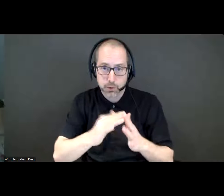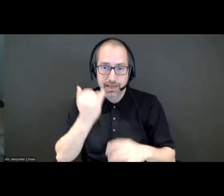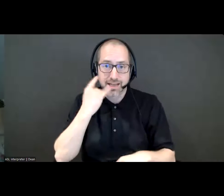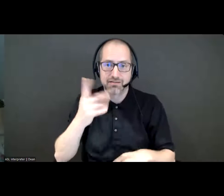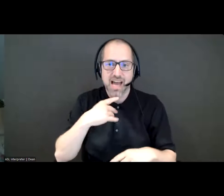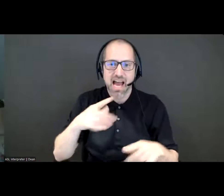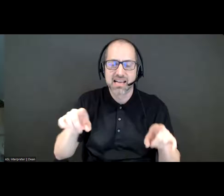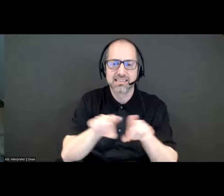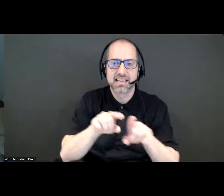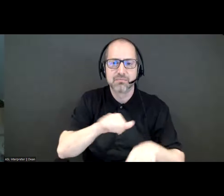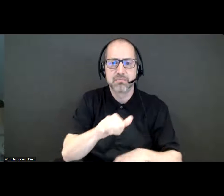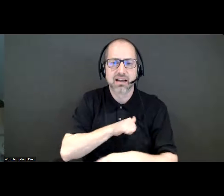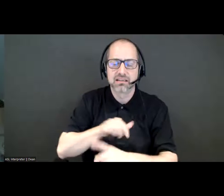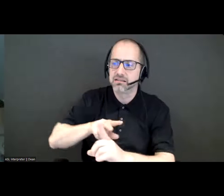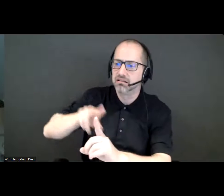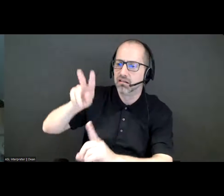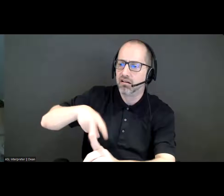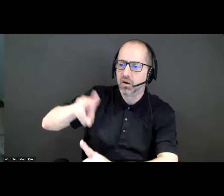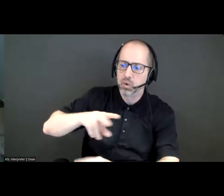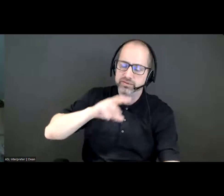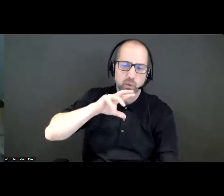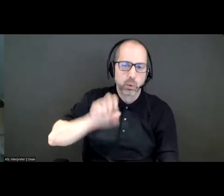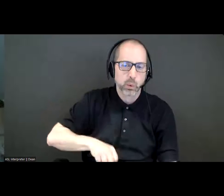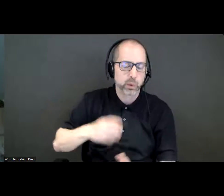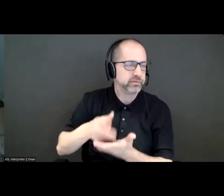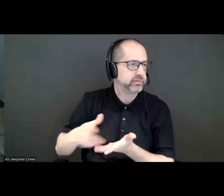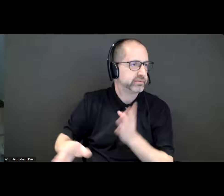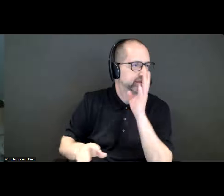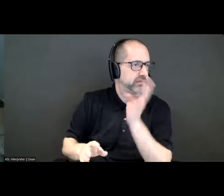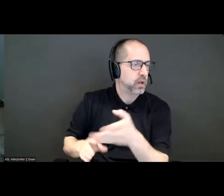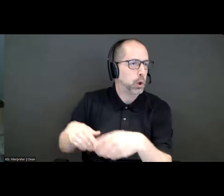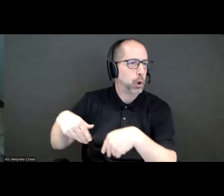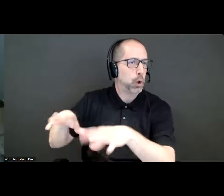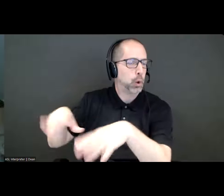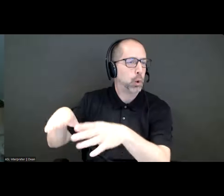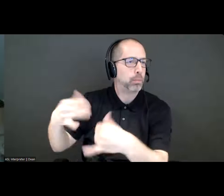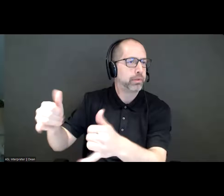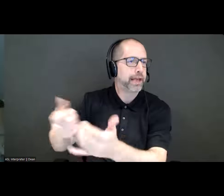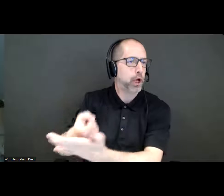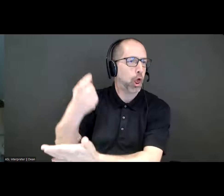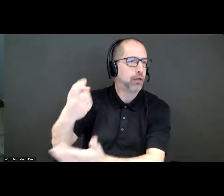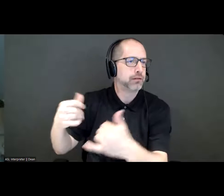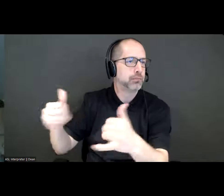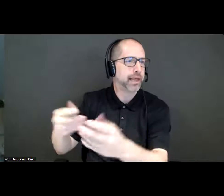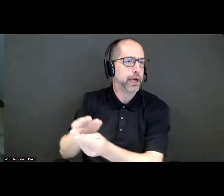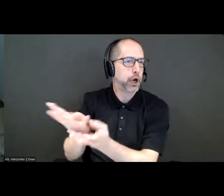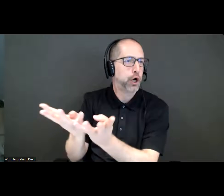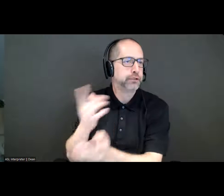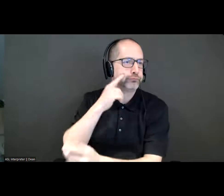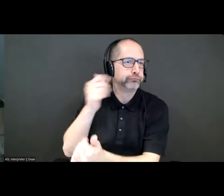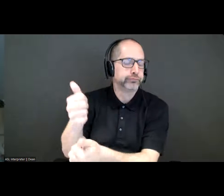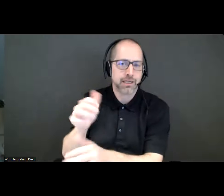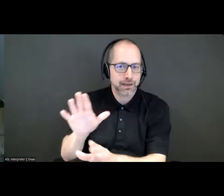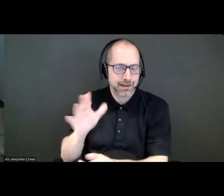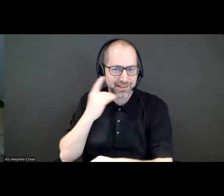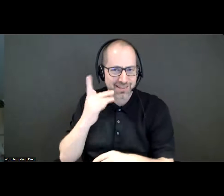were allowed to contribute instead of playing golf and bridge. So that's my challenge really